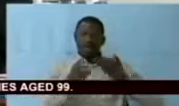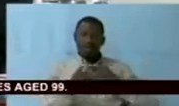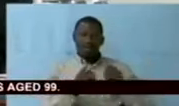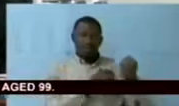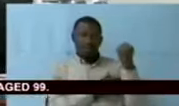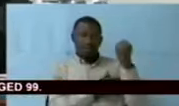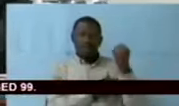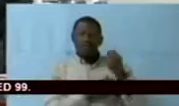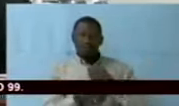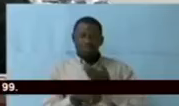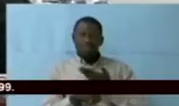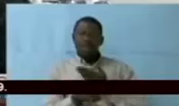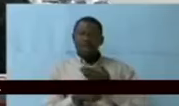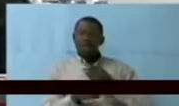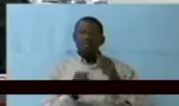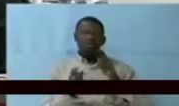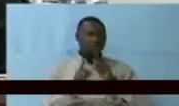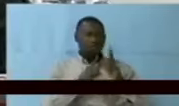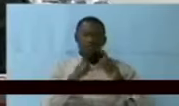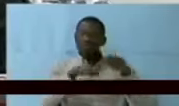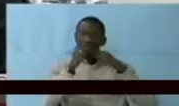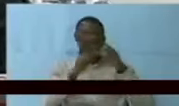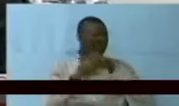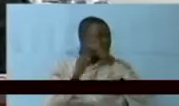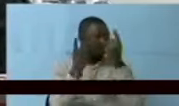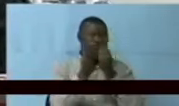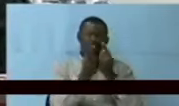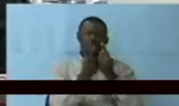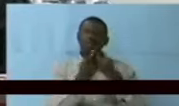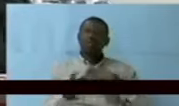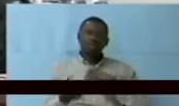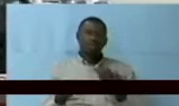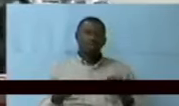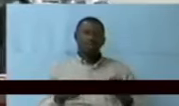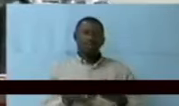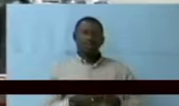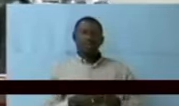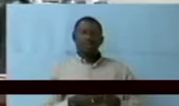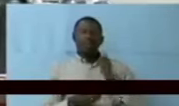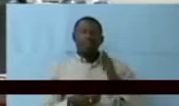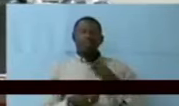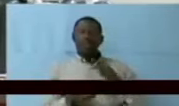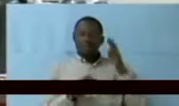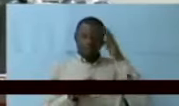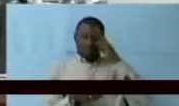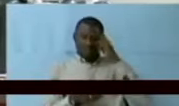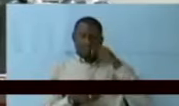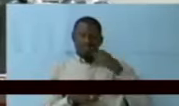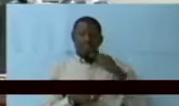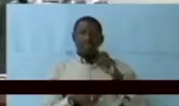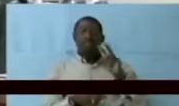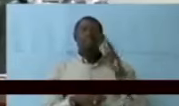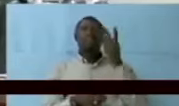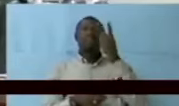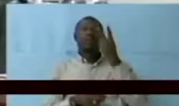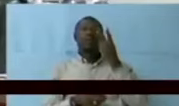High Court wani ya silo soto le pruka ko kundi lammo ni kitole. But the reason for the second charge was